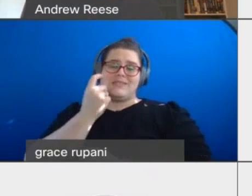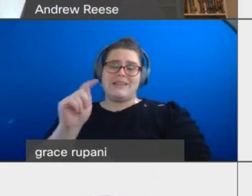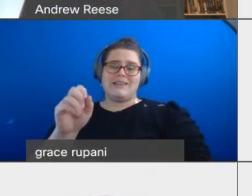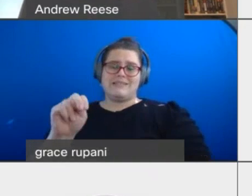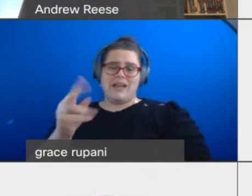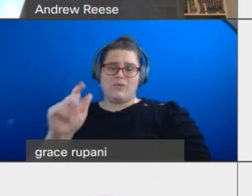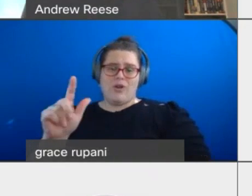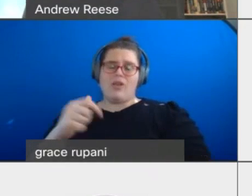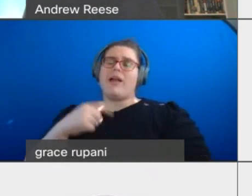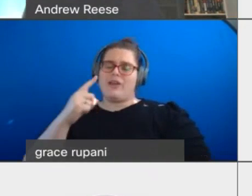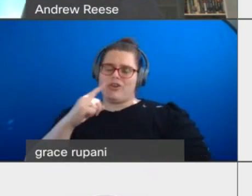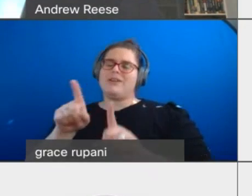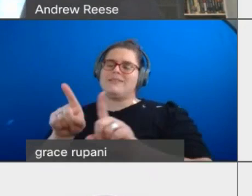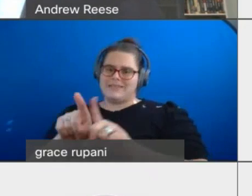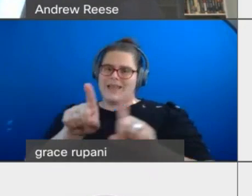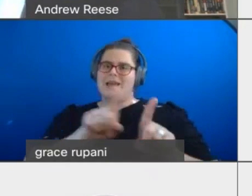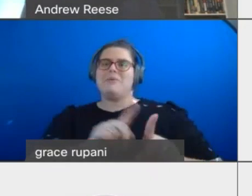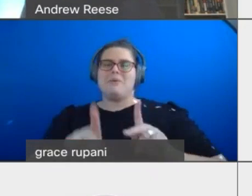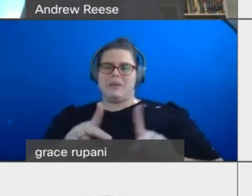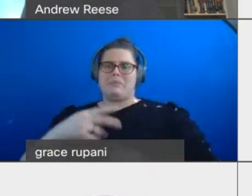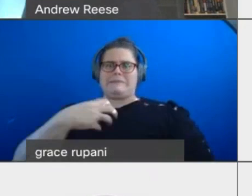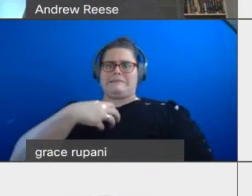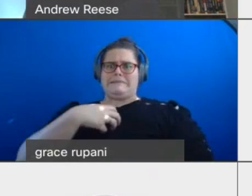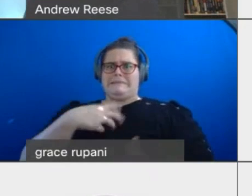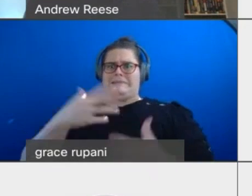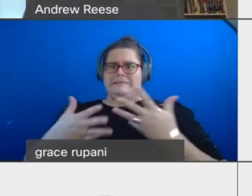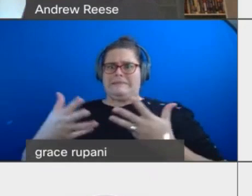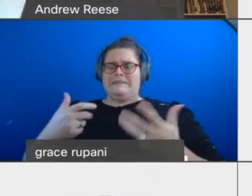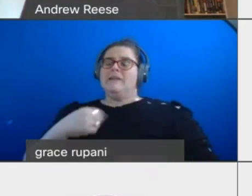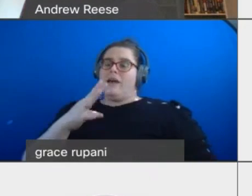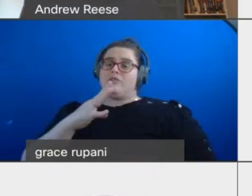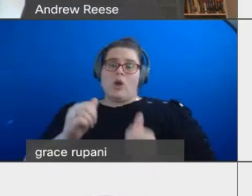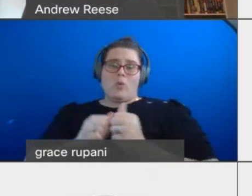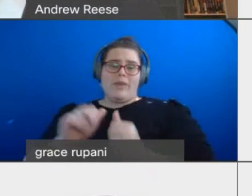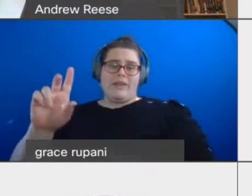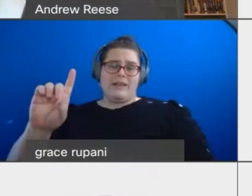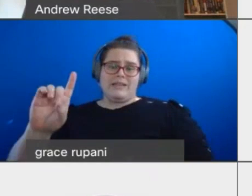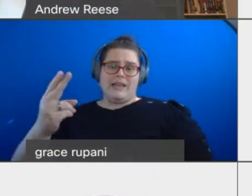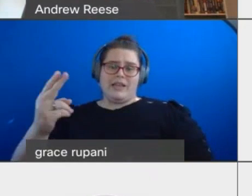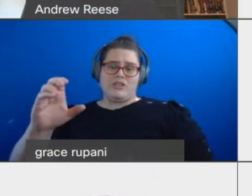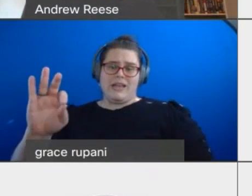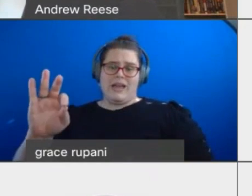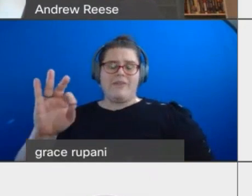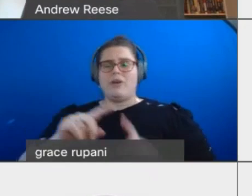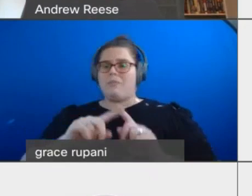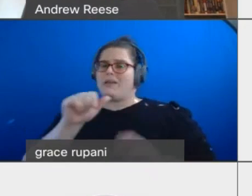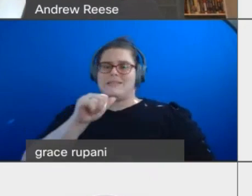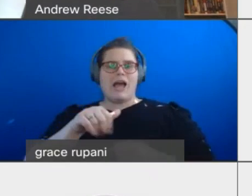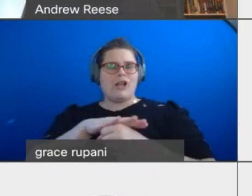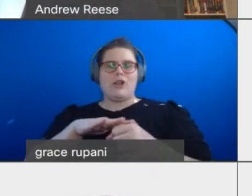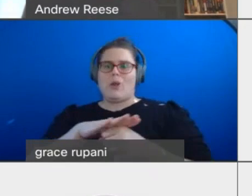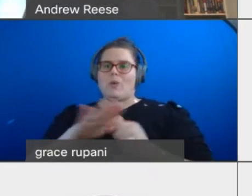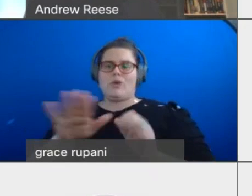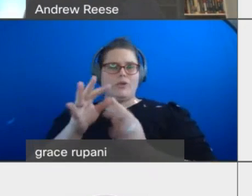to DHCF team about that, but really this doesn't come locally. This is required